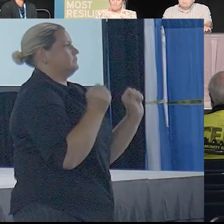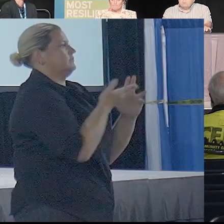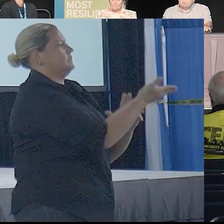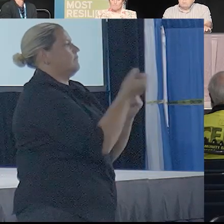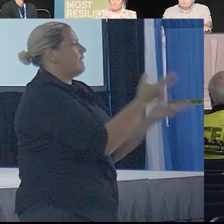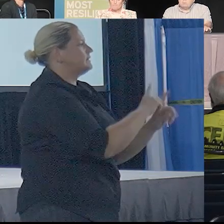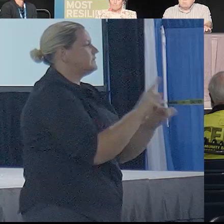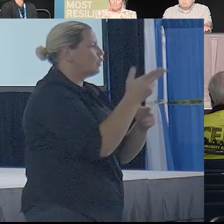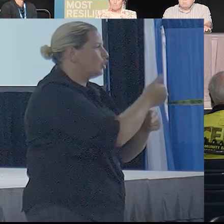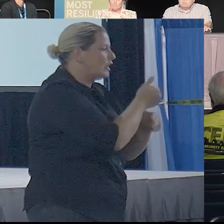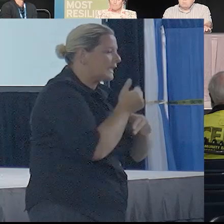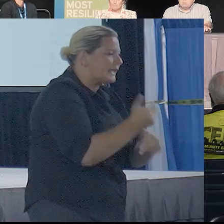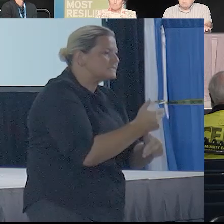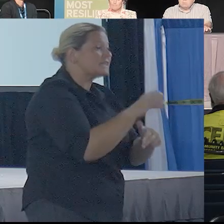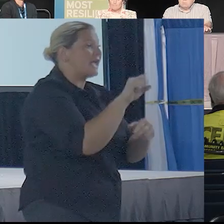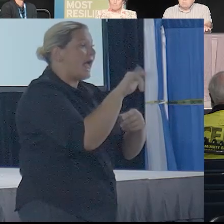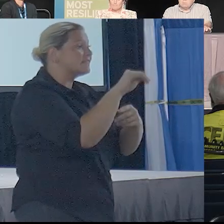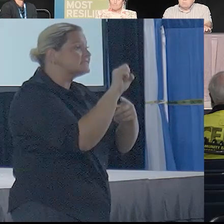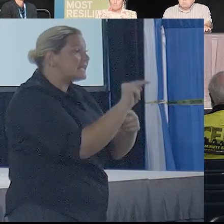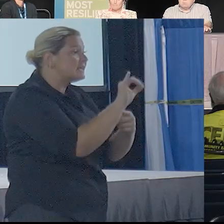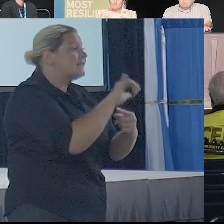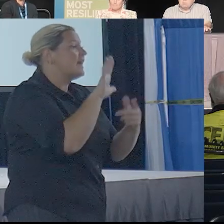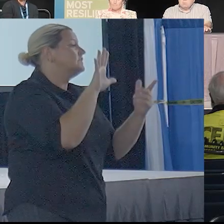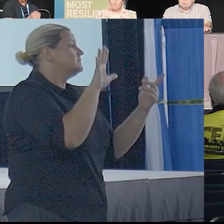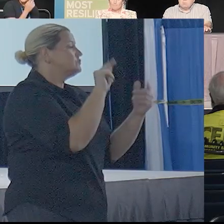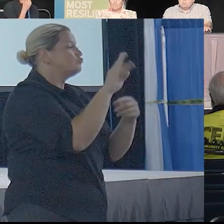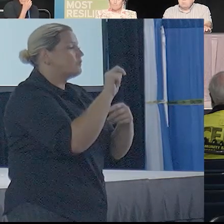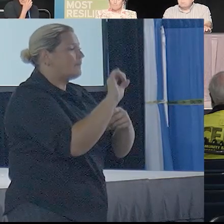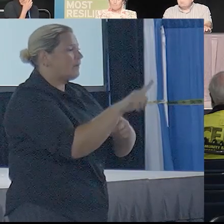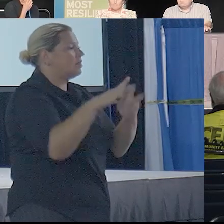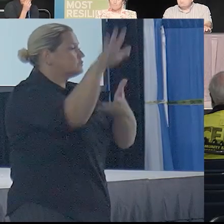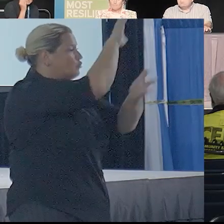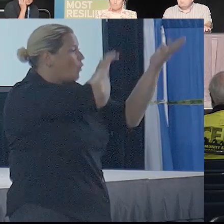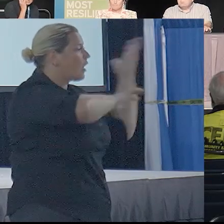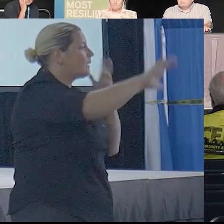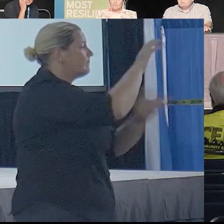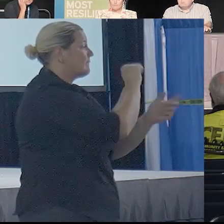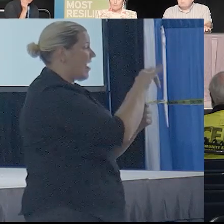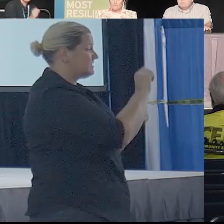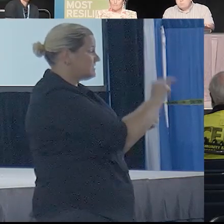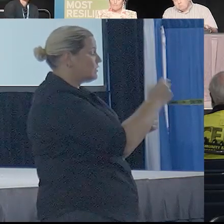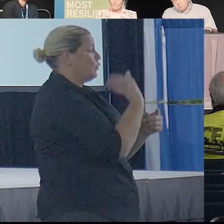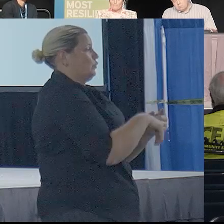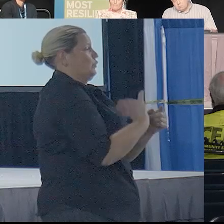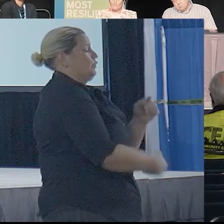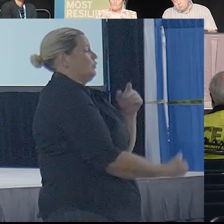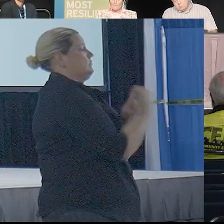Storm Allison, which was probably the most significant in my life. We lost our home in